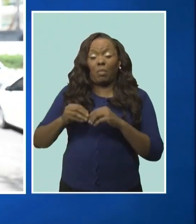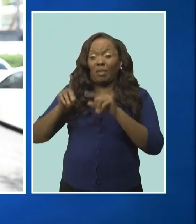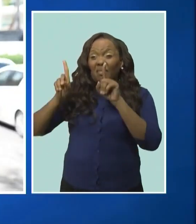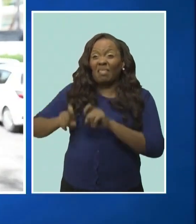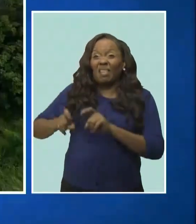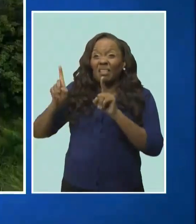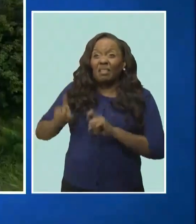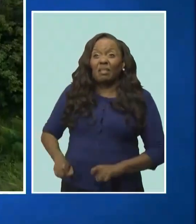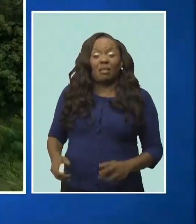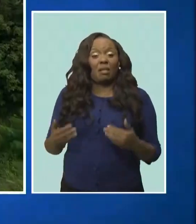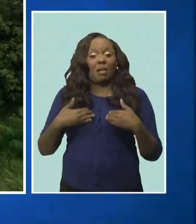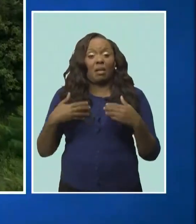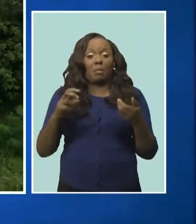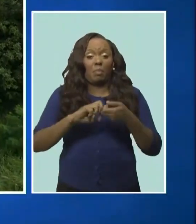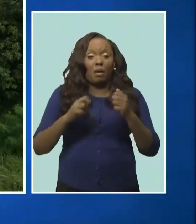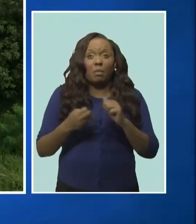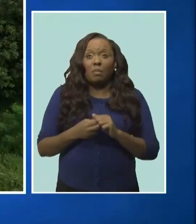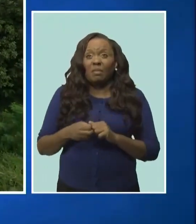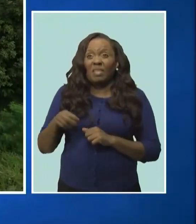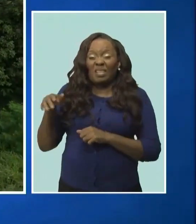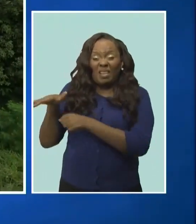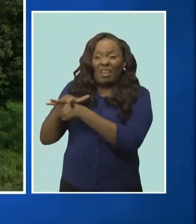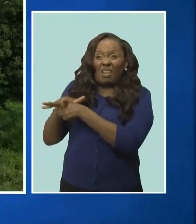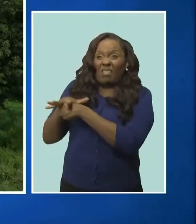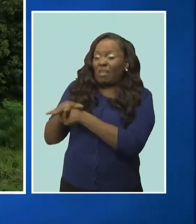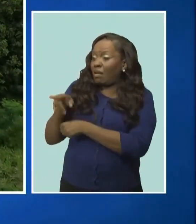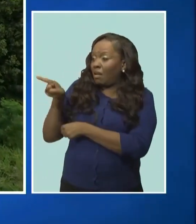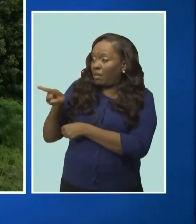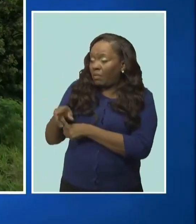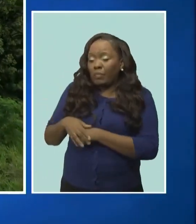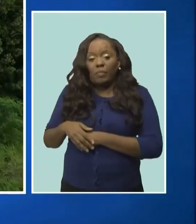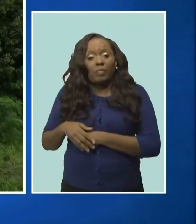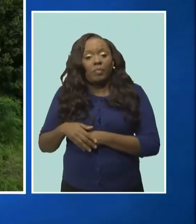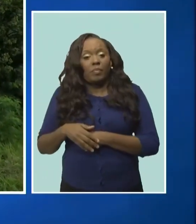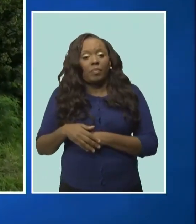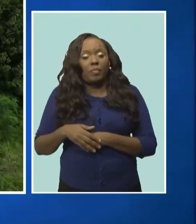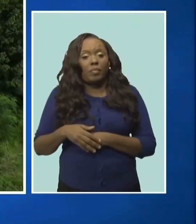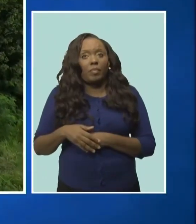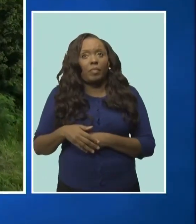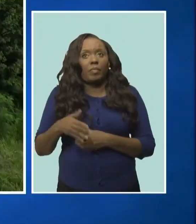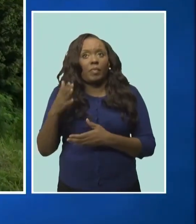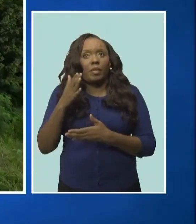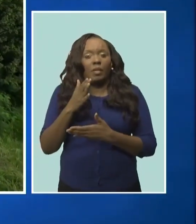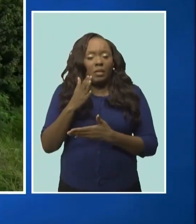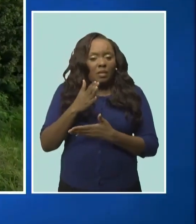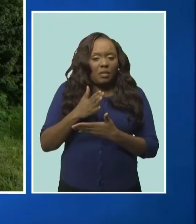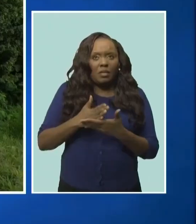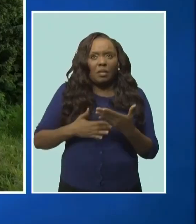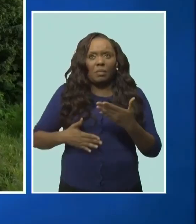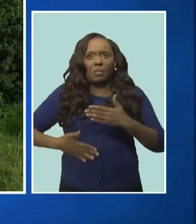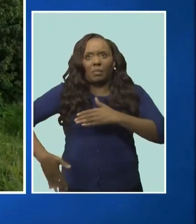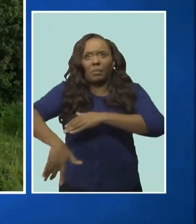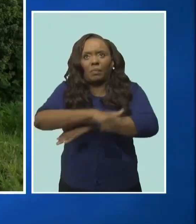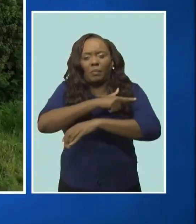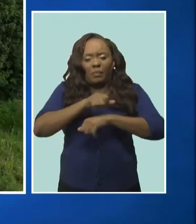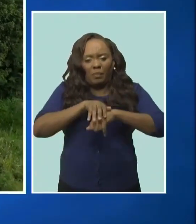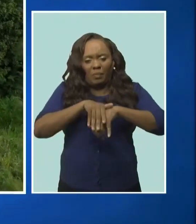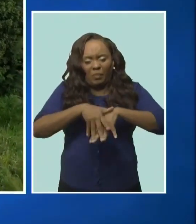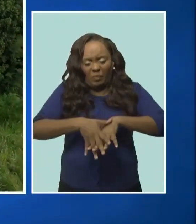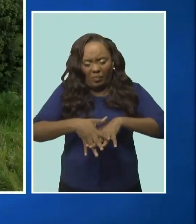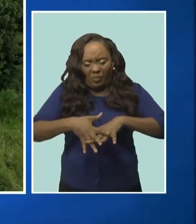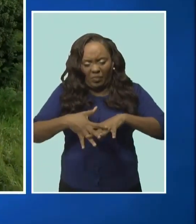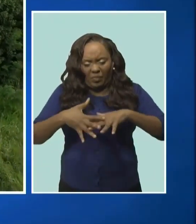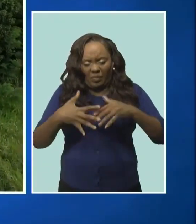for instance, in King Street. There have been some breakaways in terms of the materials. I think the soil conservation,